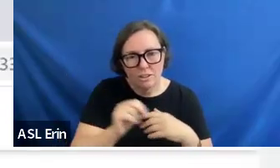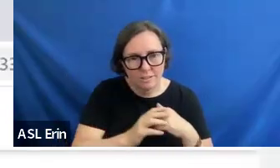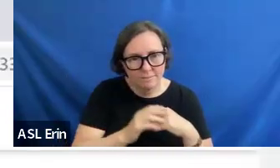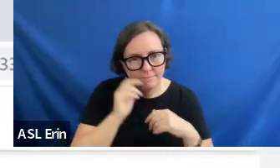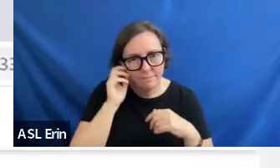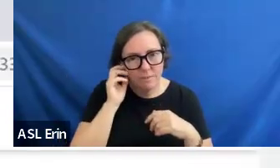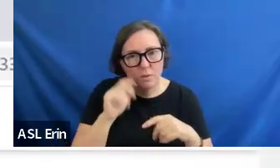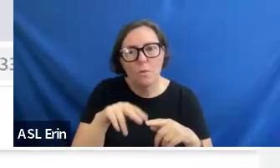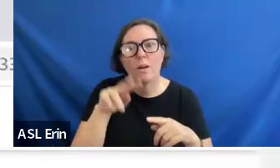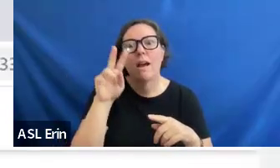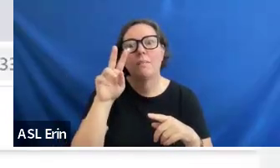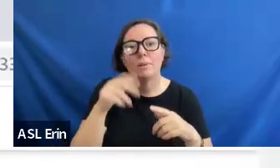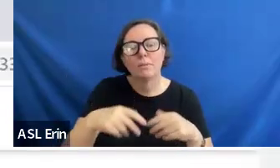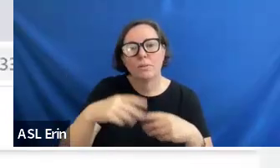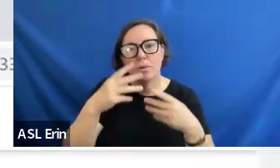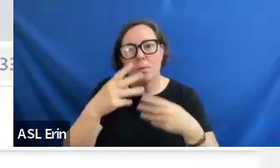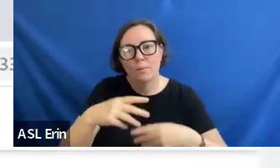Or look up to go back.